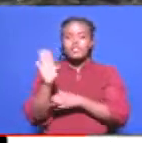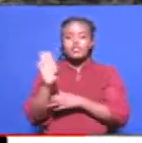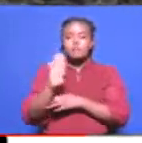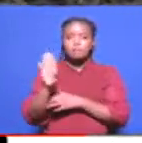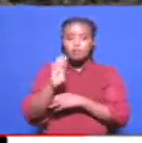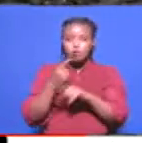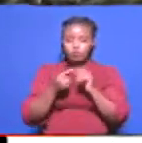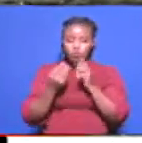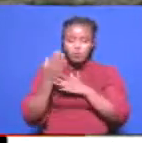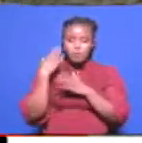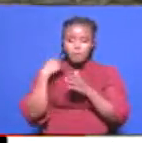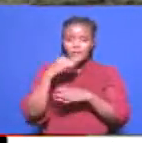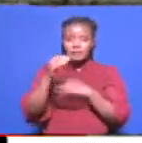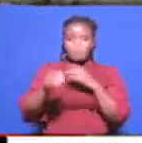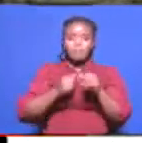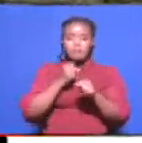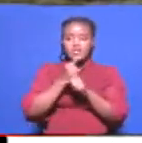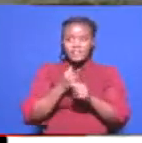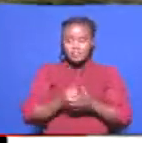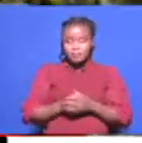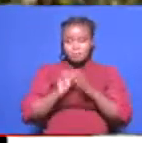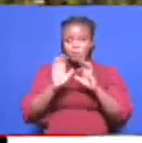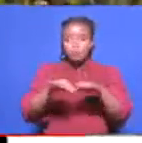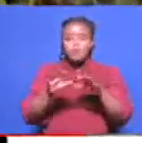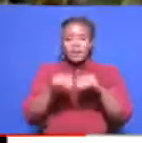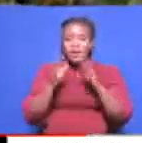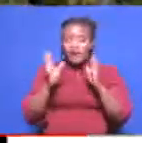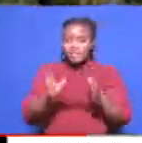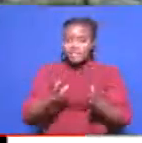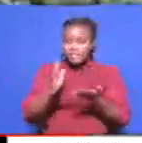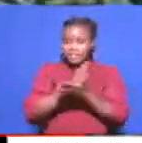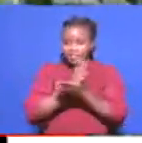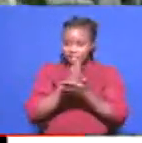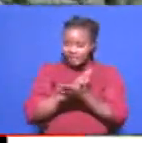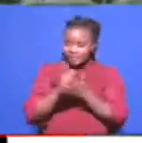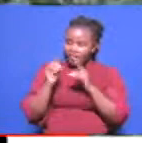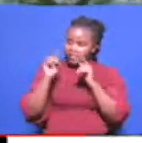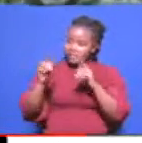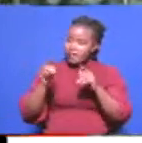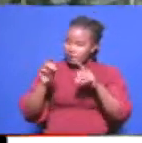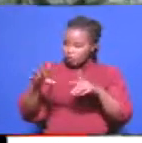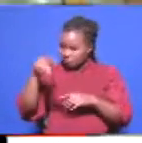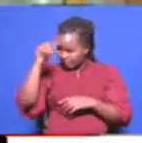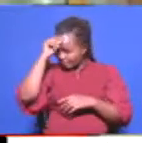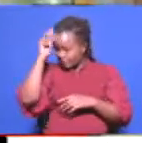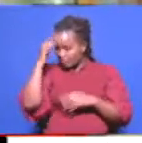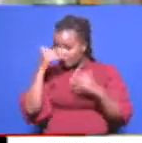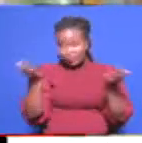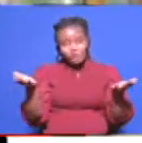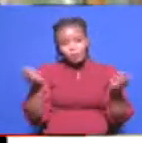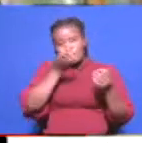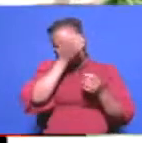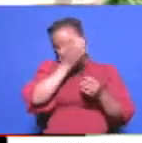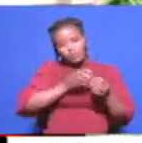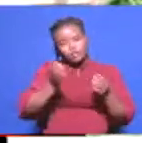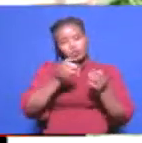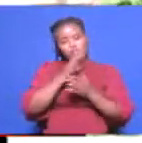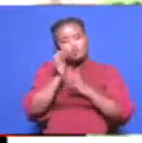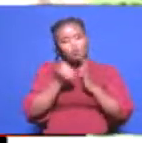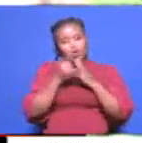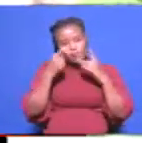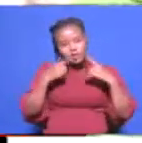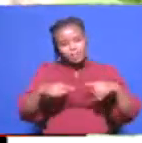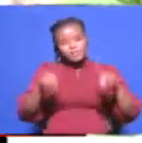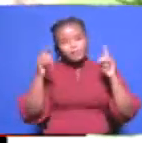Players in the agriculture sector are faulting the government for not adhering to the Malabo Declaration that requires signatory countries to allocate at